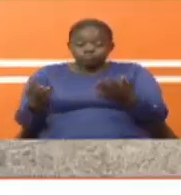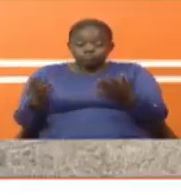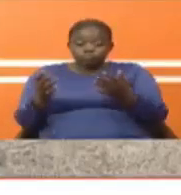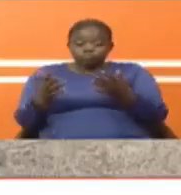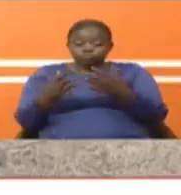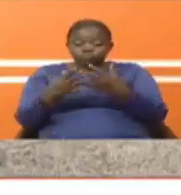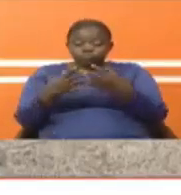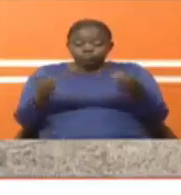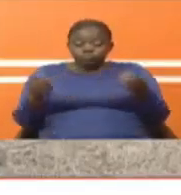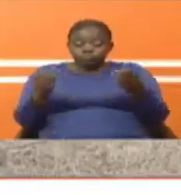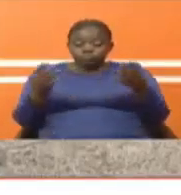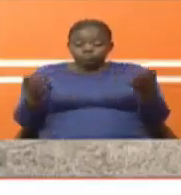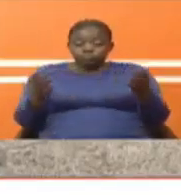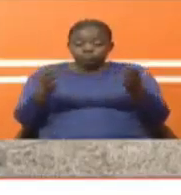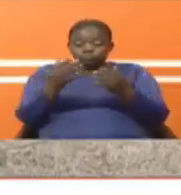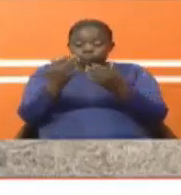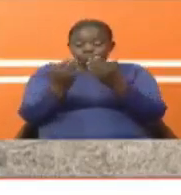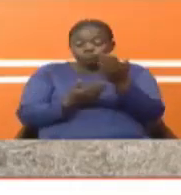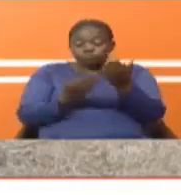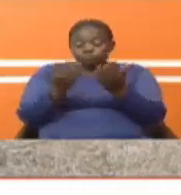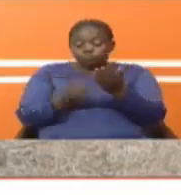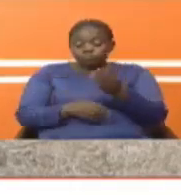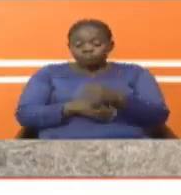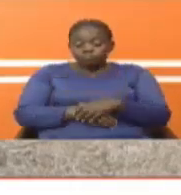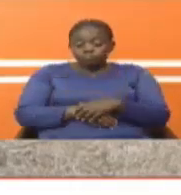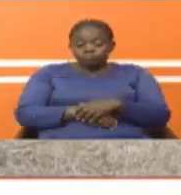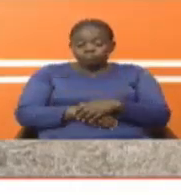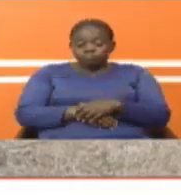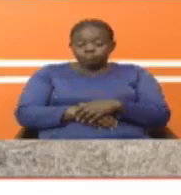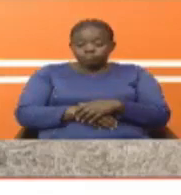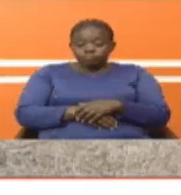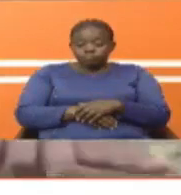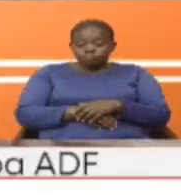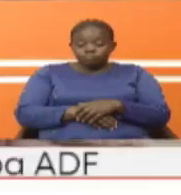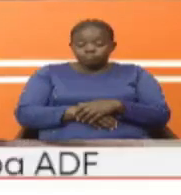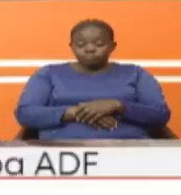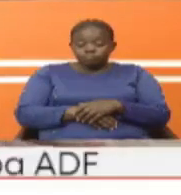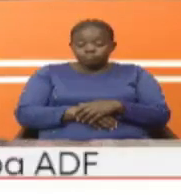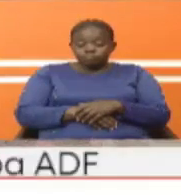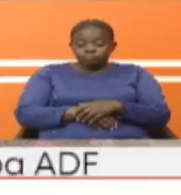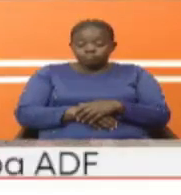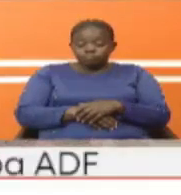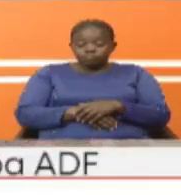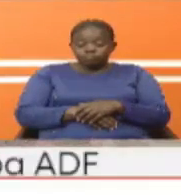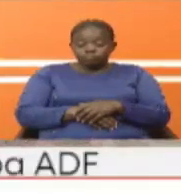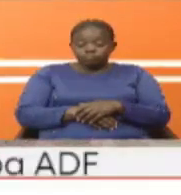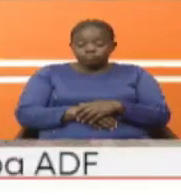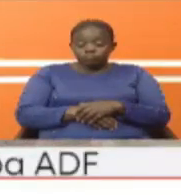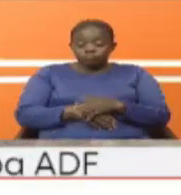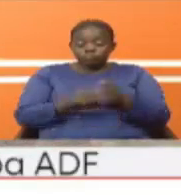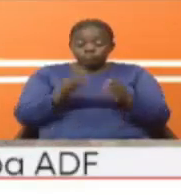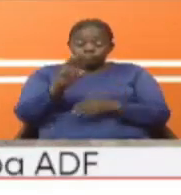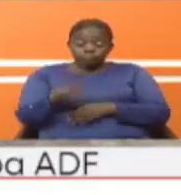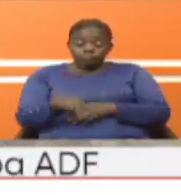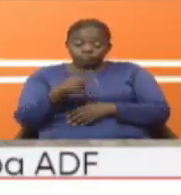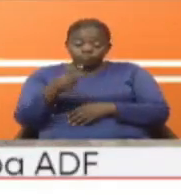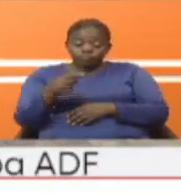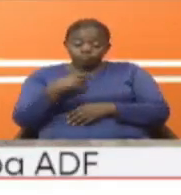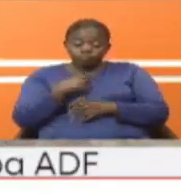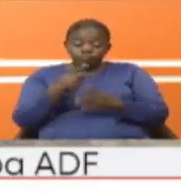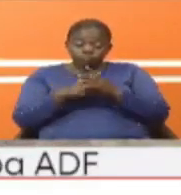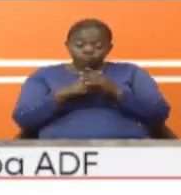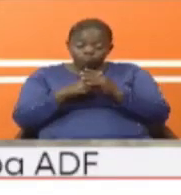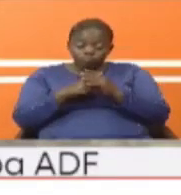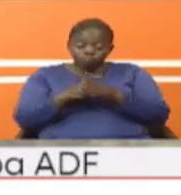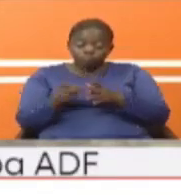lusuku bota kamanza yetera ne kigu amatafari gari bakamuteg bantera hans na nyona irukira